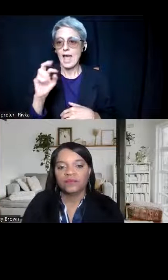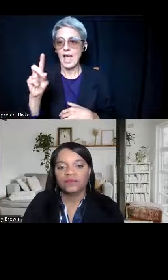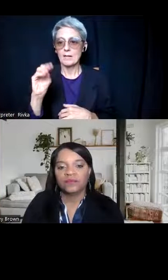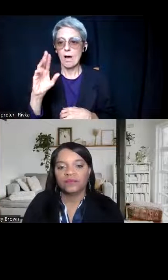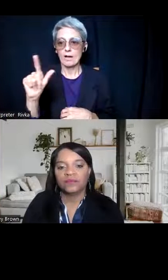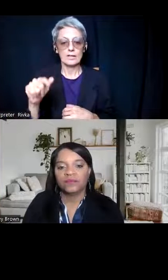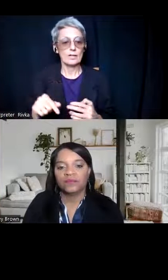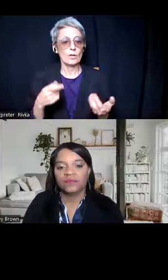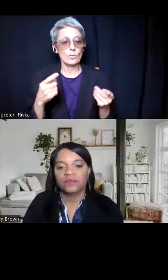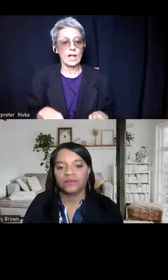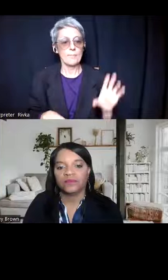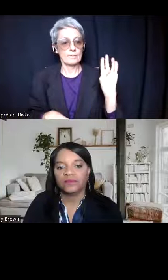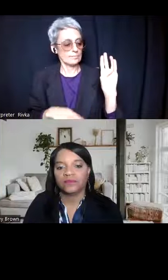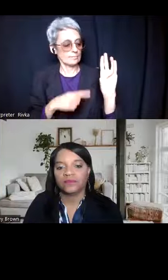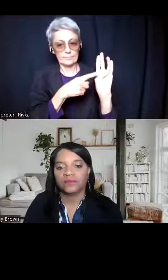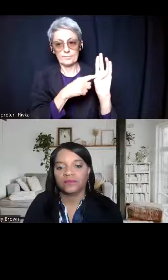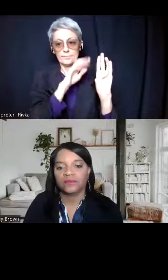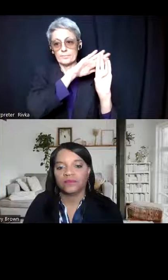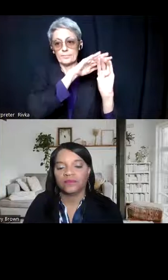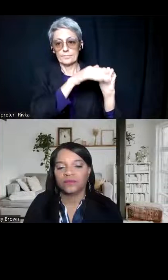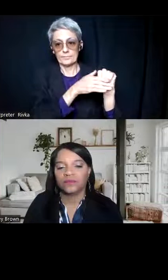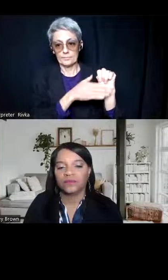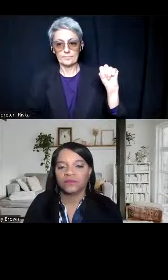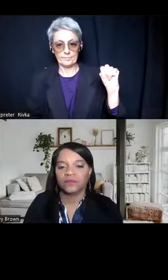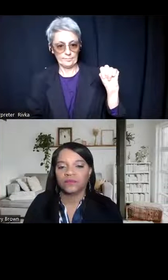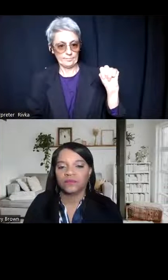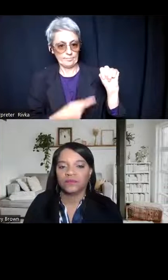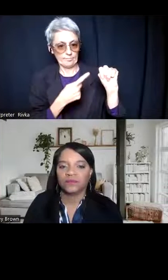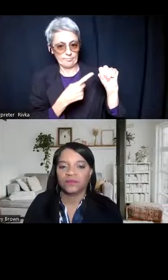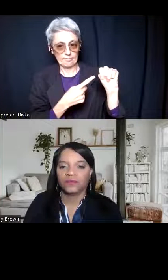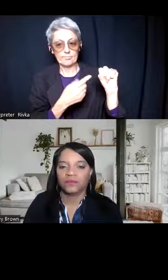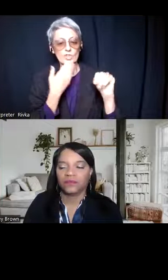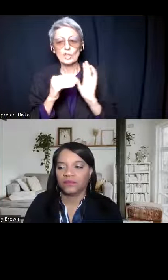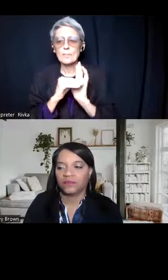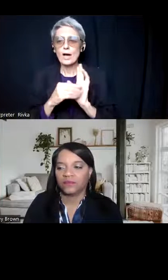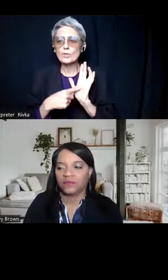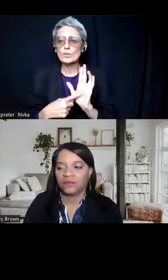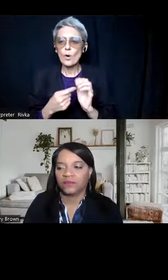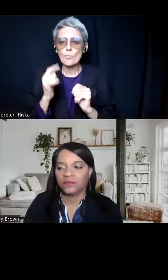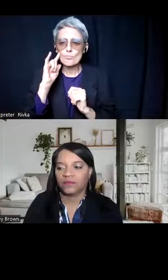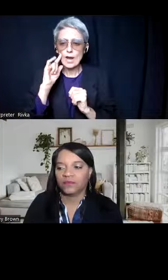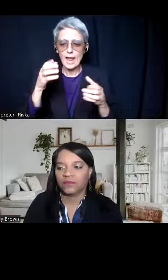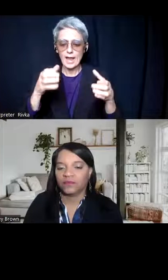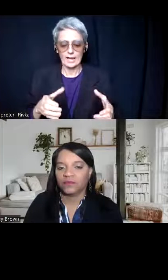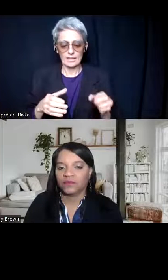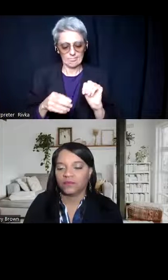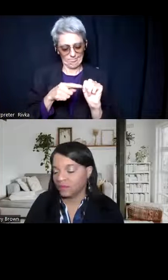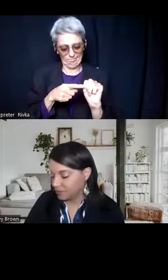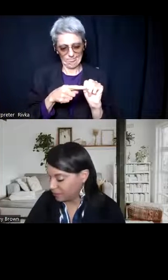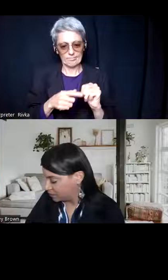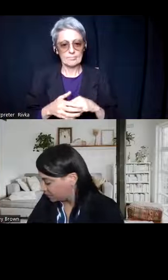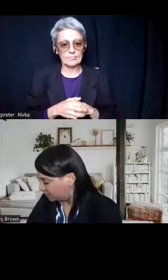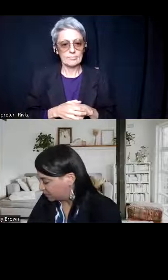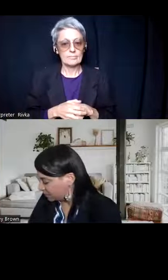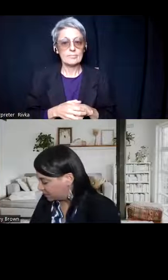the middle of your palm, put your fingers over the top, this is a very useful model of the brain. And when we can actually see in front